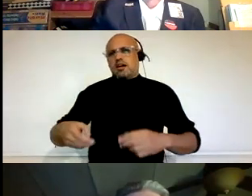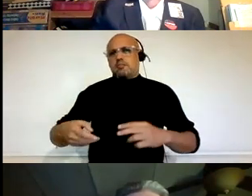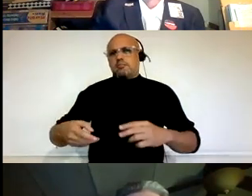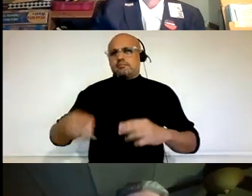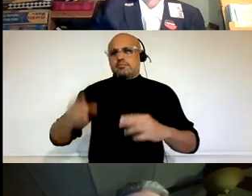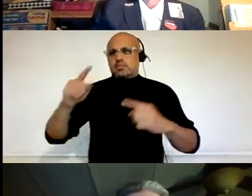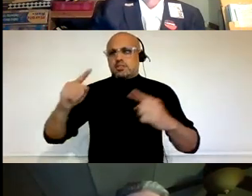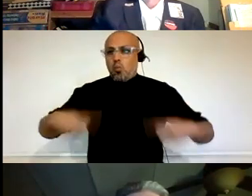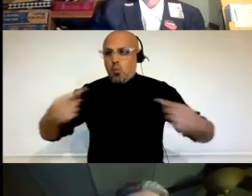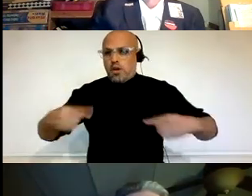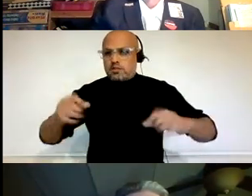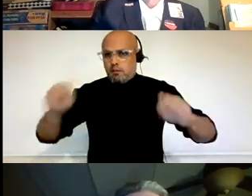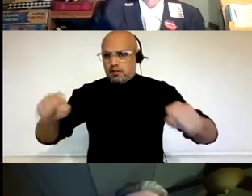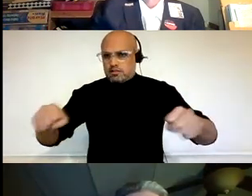please.